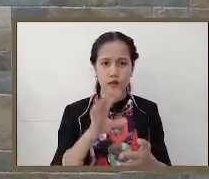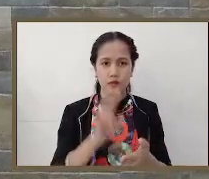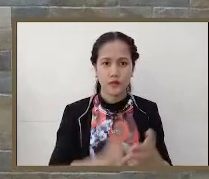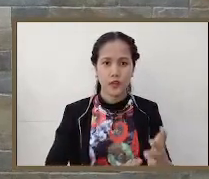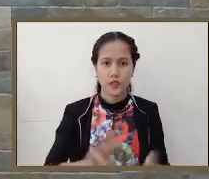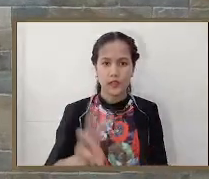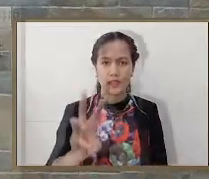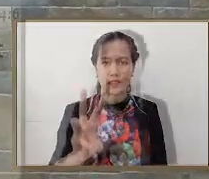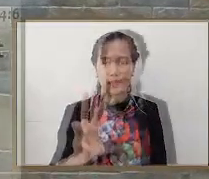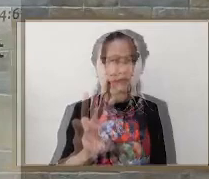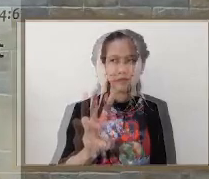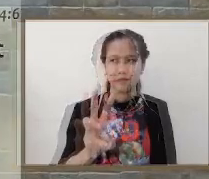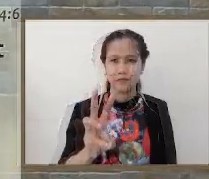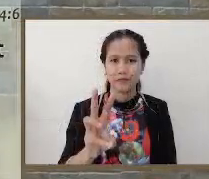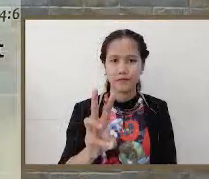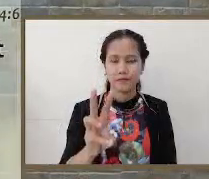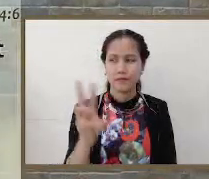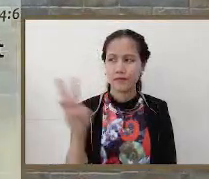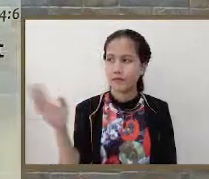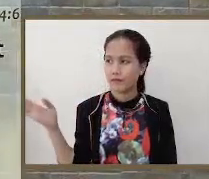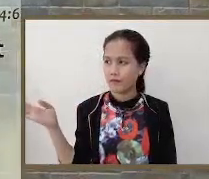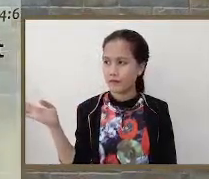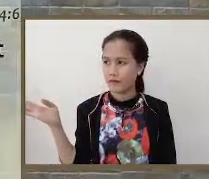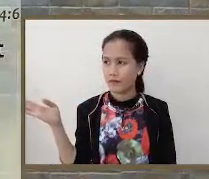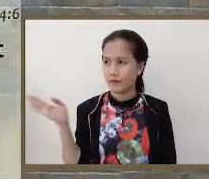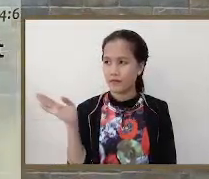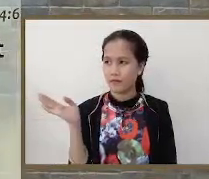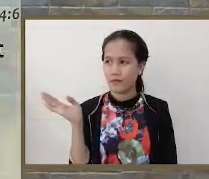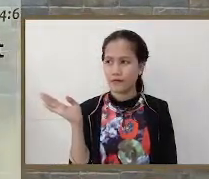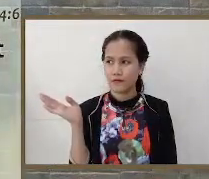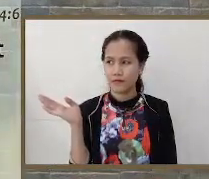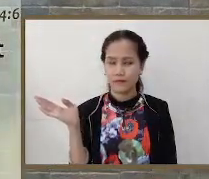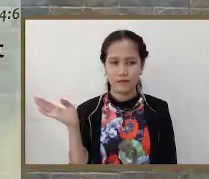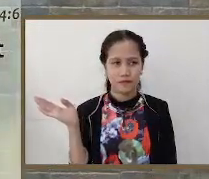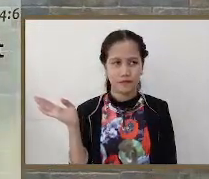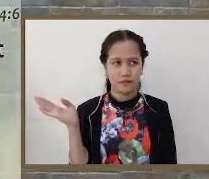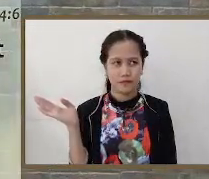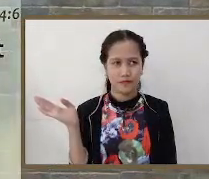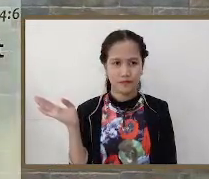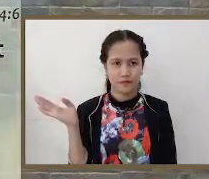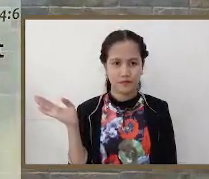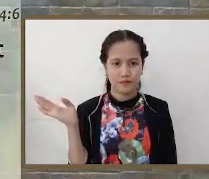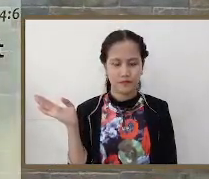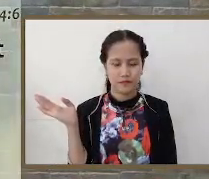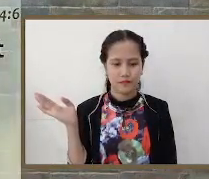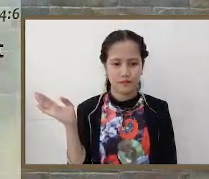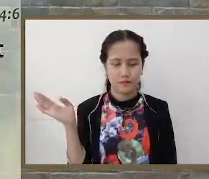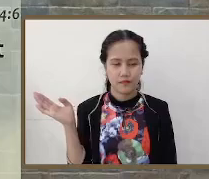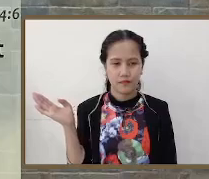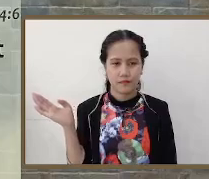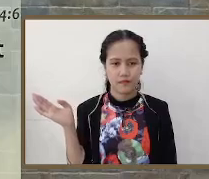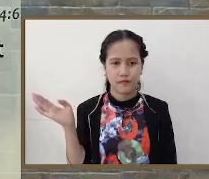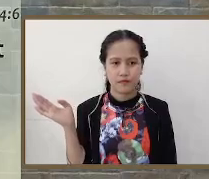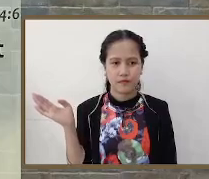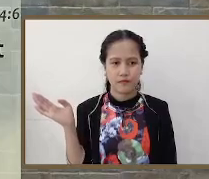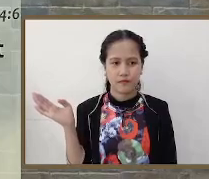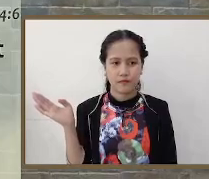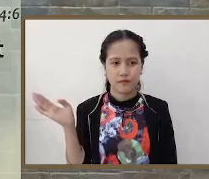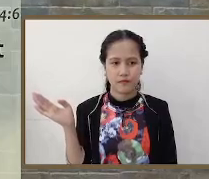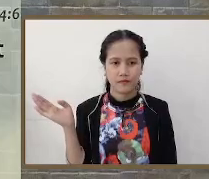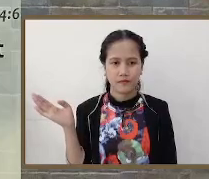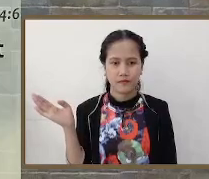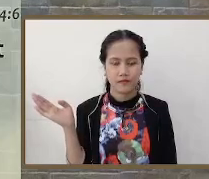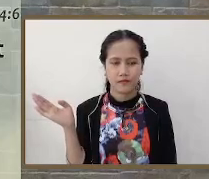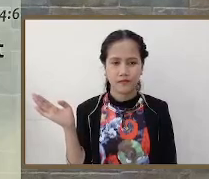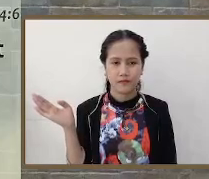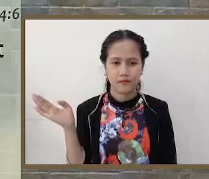Sinabi niyan, because thou hast rejected knowledge, I will also reject thee, that thou shalt be no priest to me. Ito po sabi dito, seeing